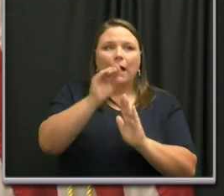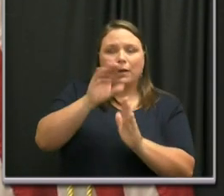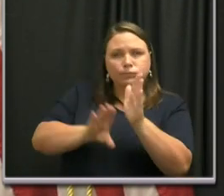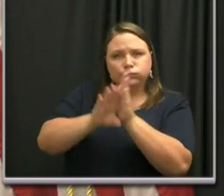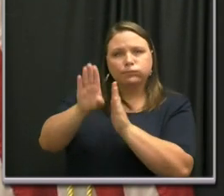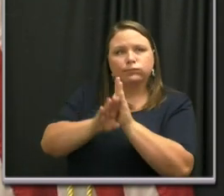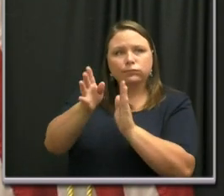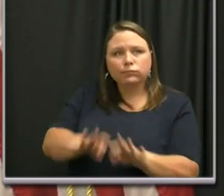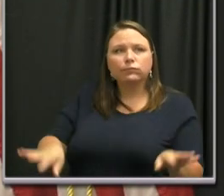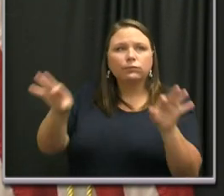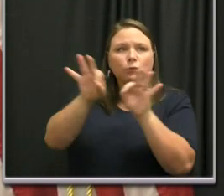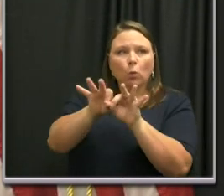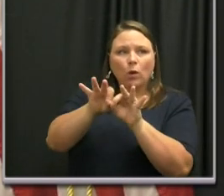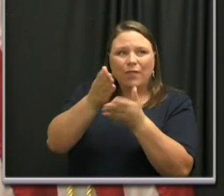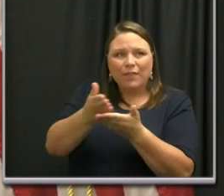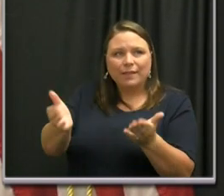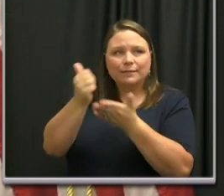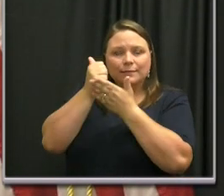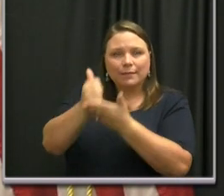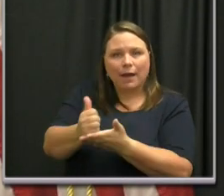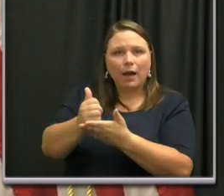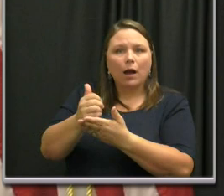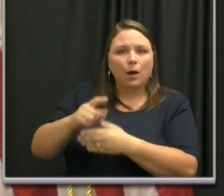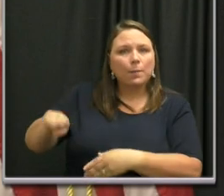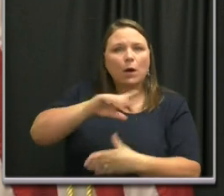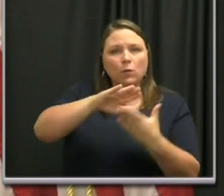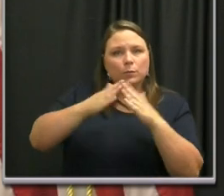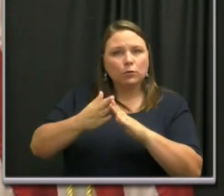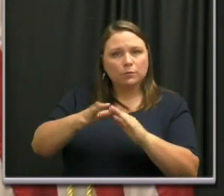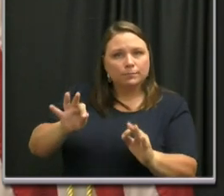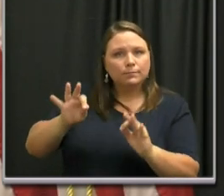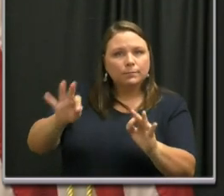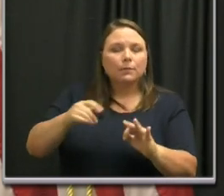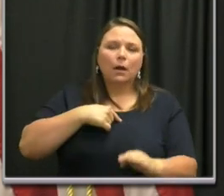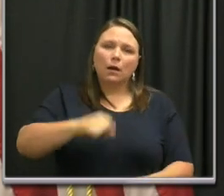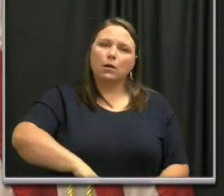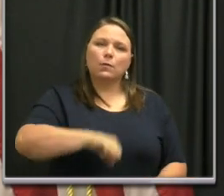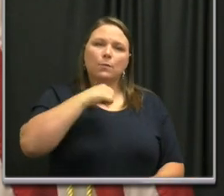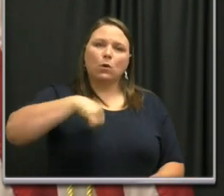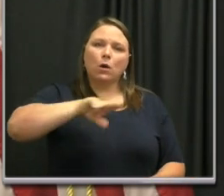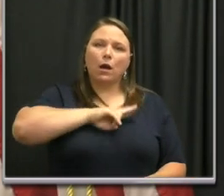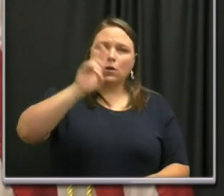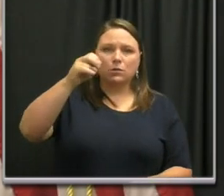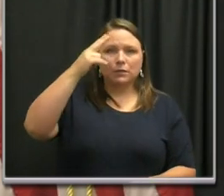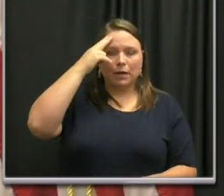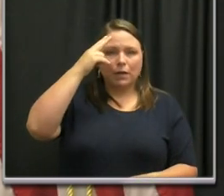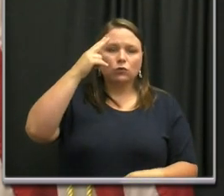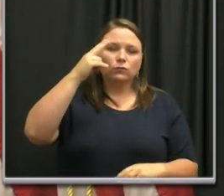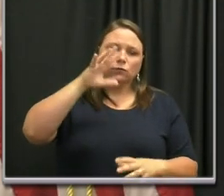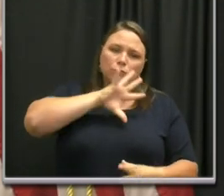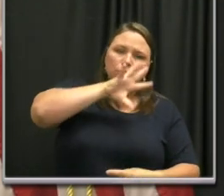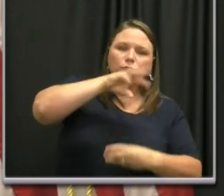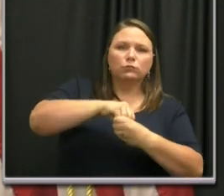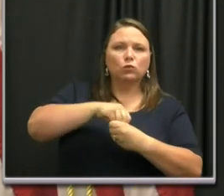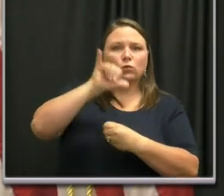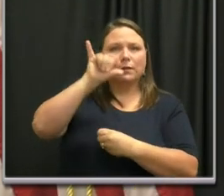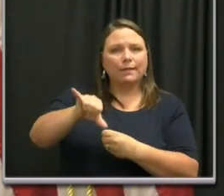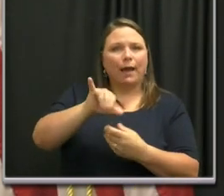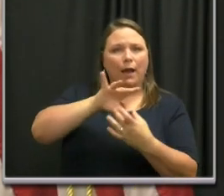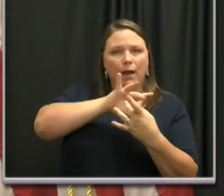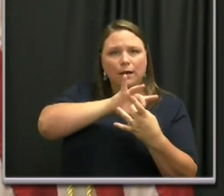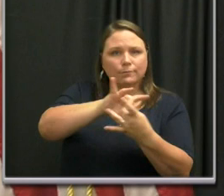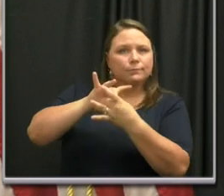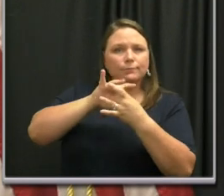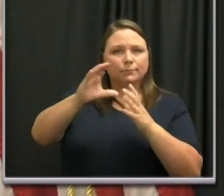for the good of their communities. Now, I am proud to commit Nashville to this national conversation and encourage all mayors